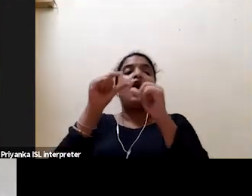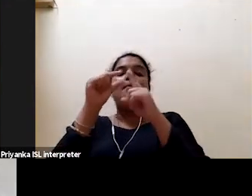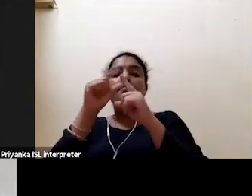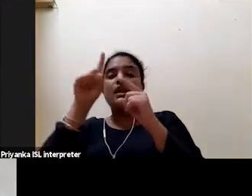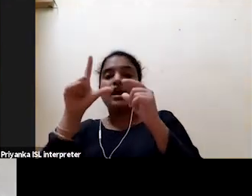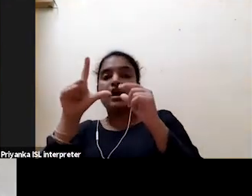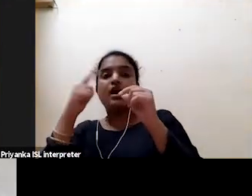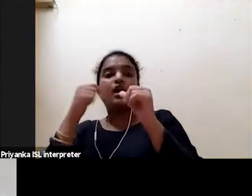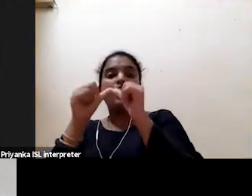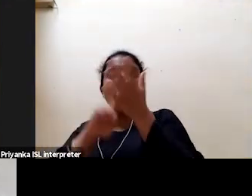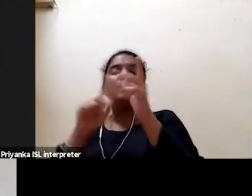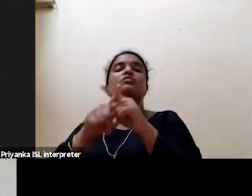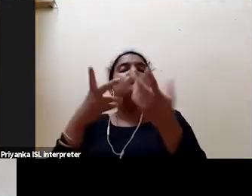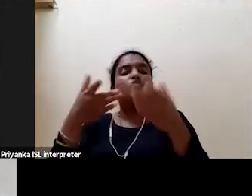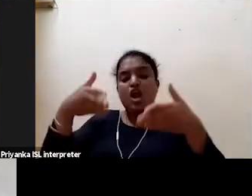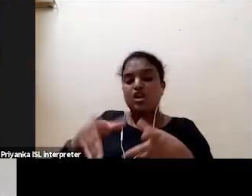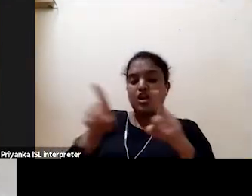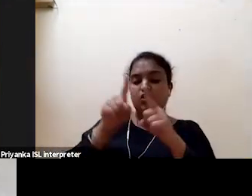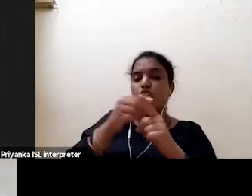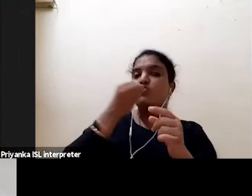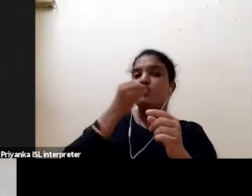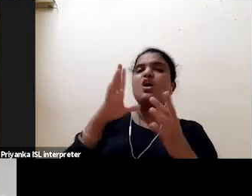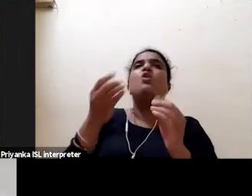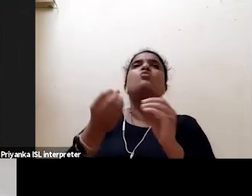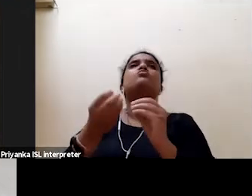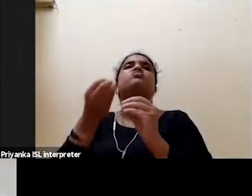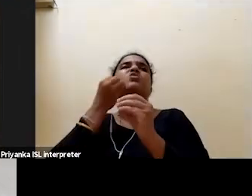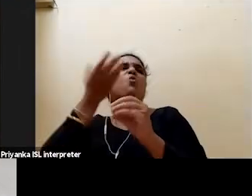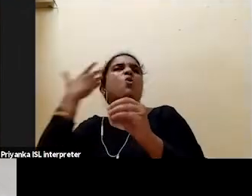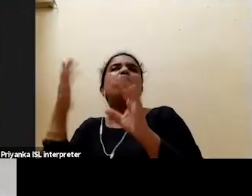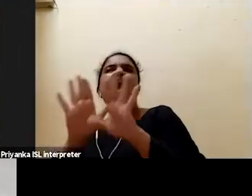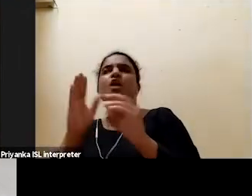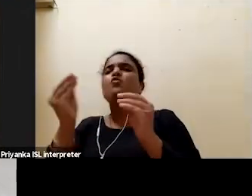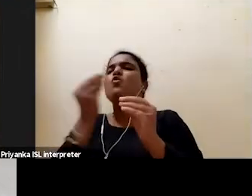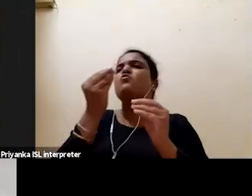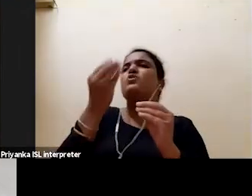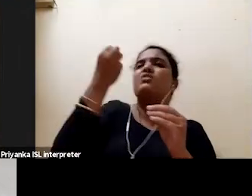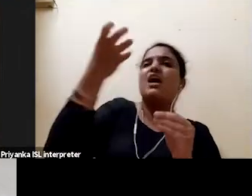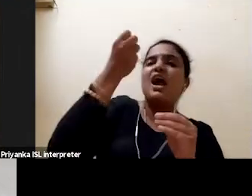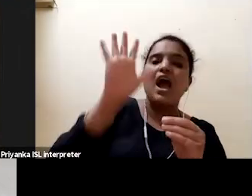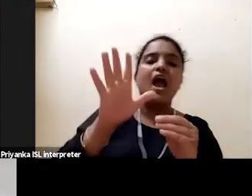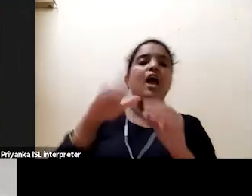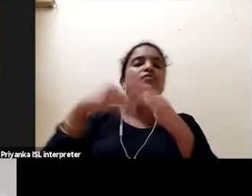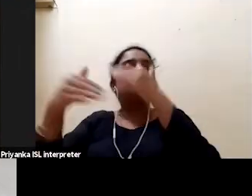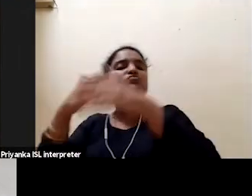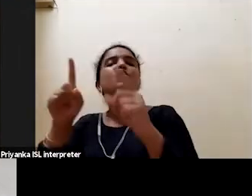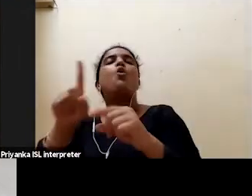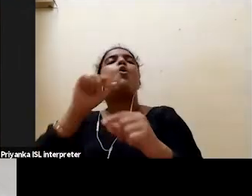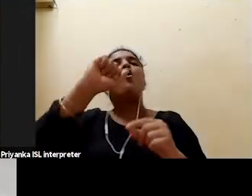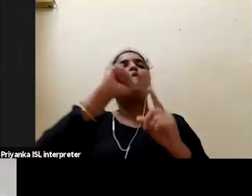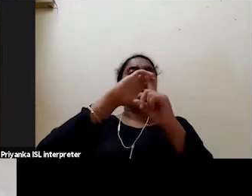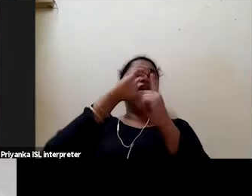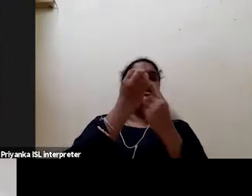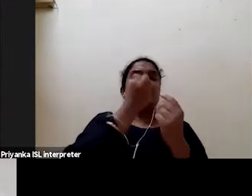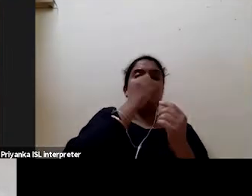could talk about in season produce and rare produce. You could talk about food of a certain community,